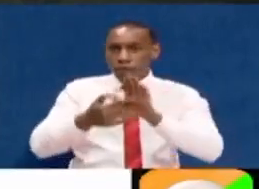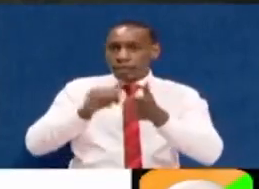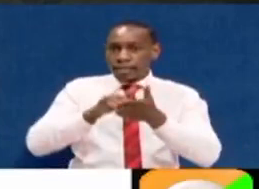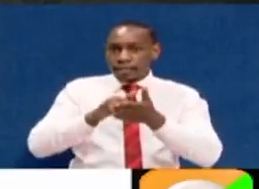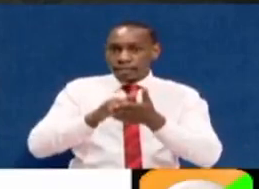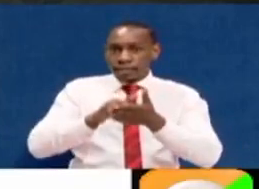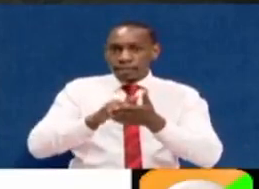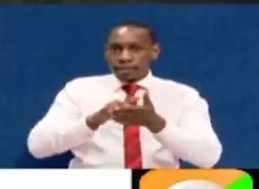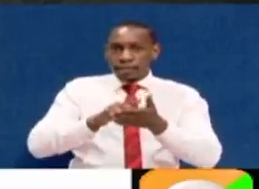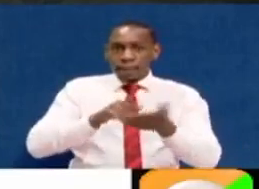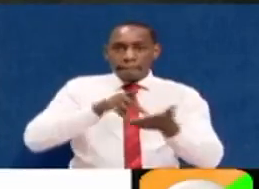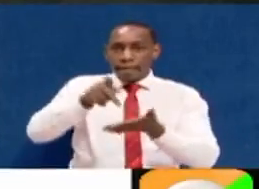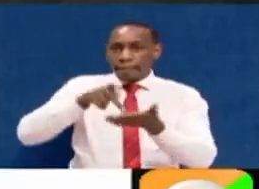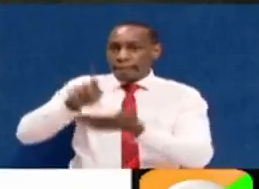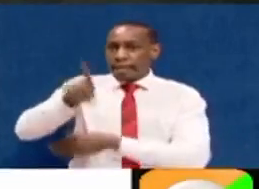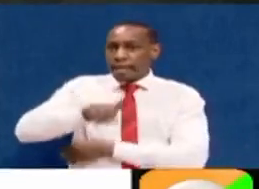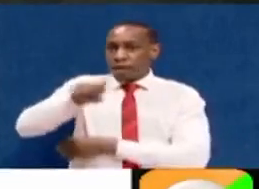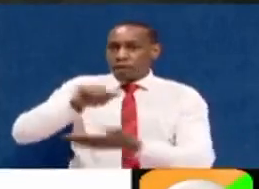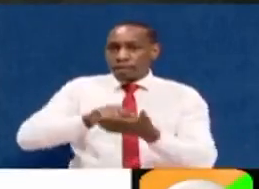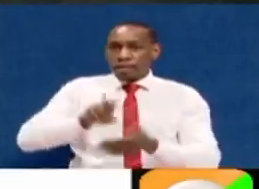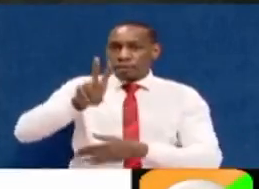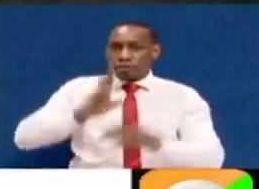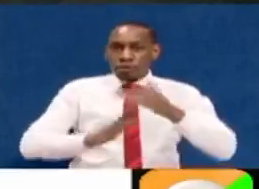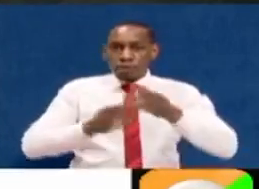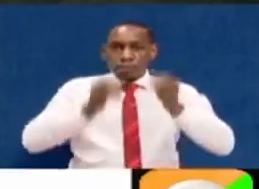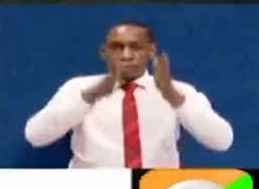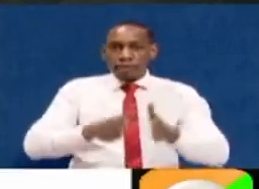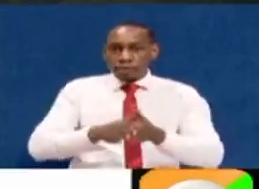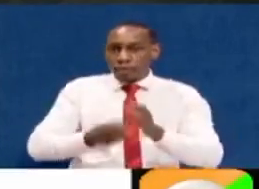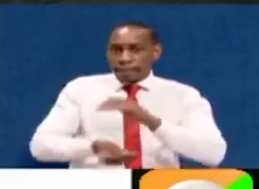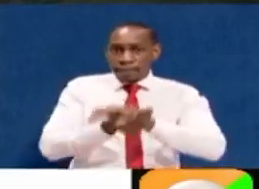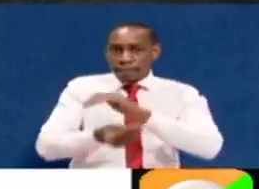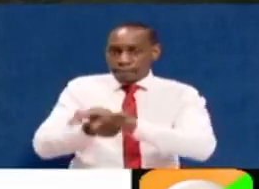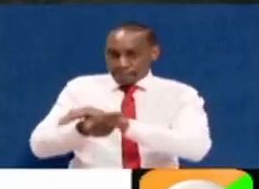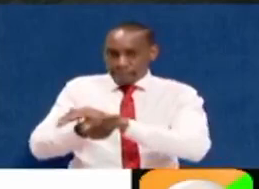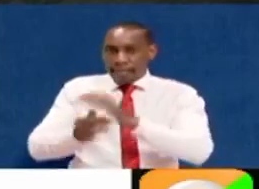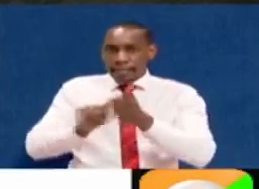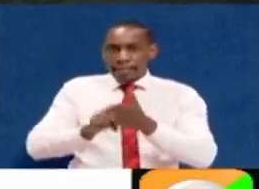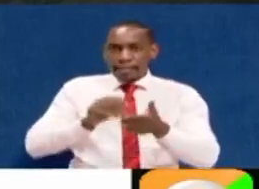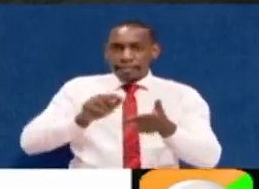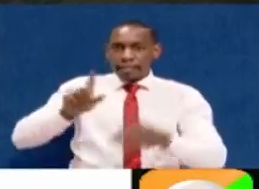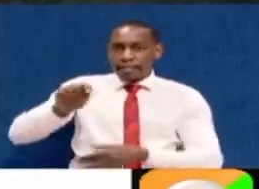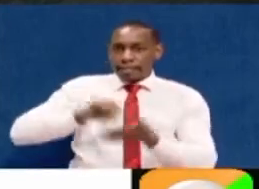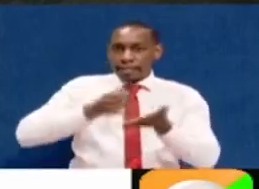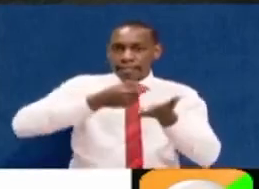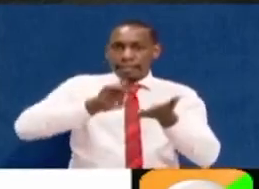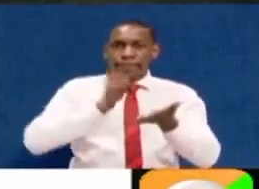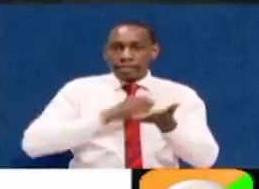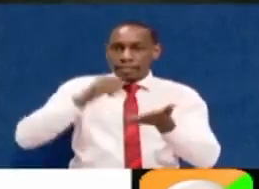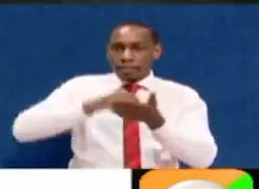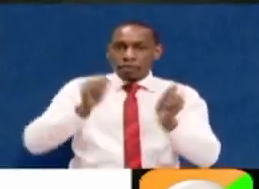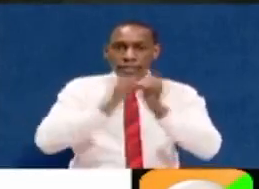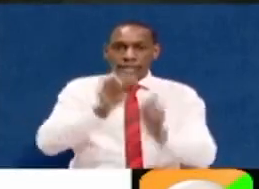reveals a series of financial misappropriations, that two senior officials received tokens of appreciation for tenders they signed off,